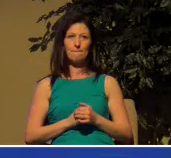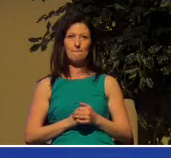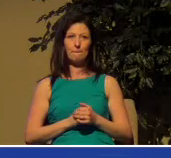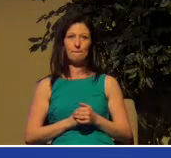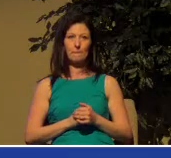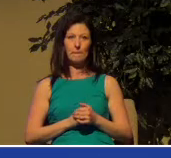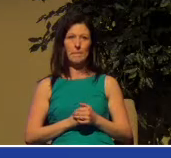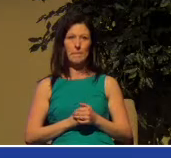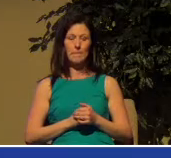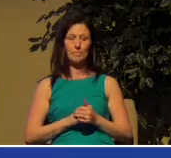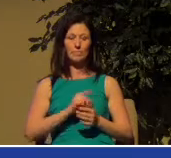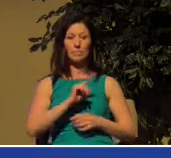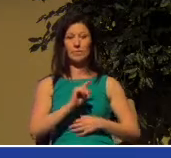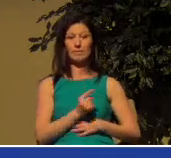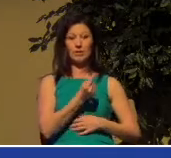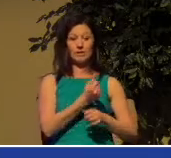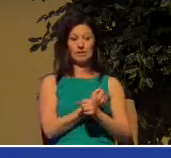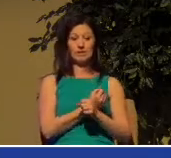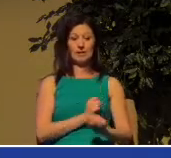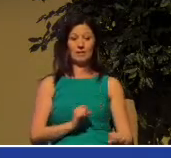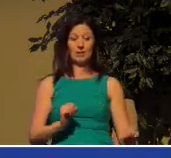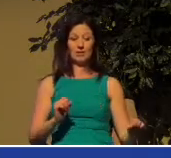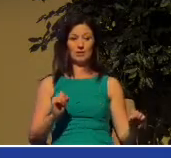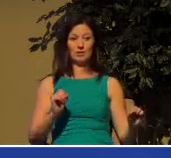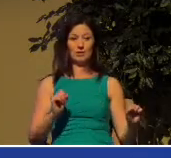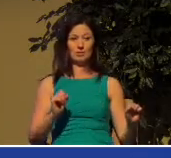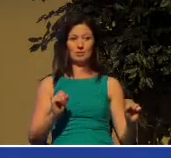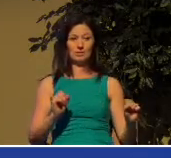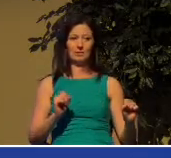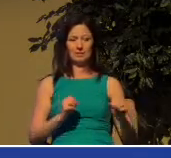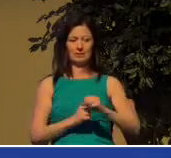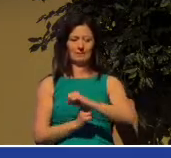groundwork so that we could be properly restored to God.